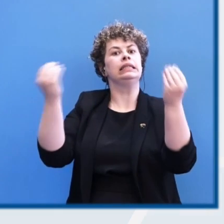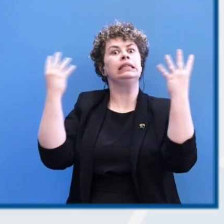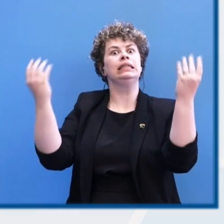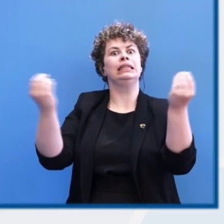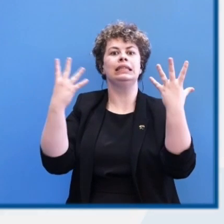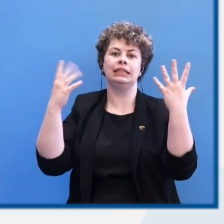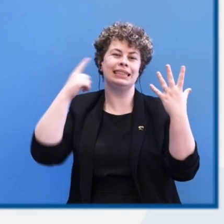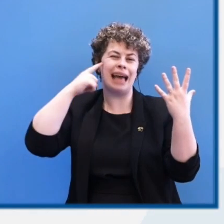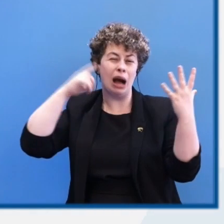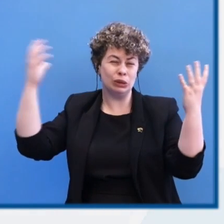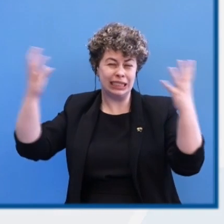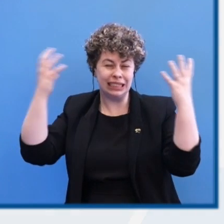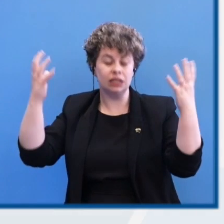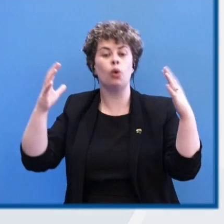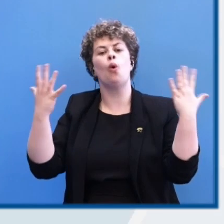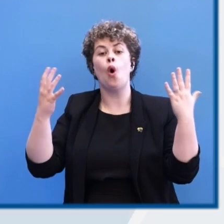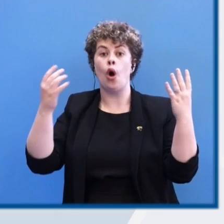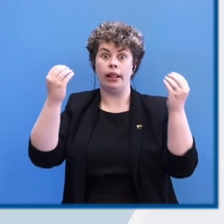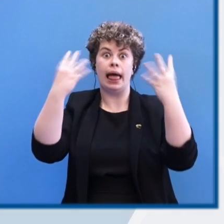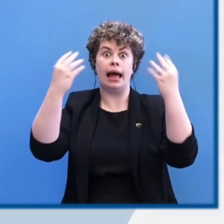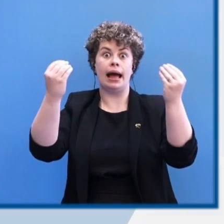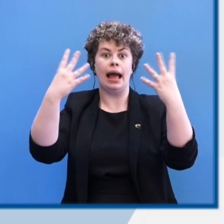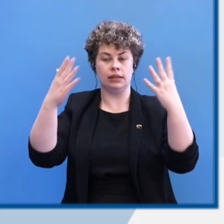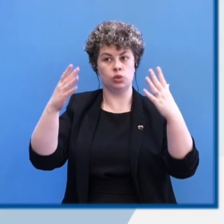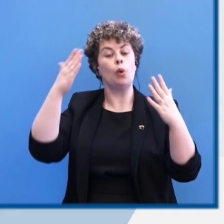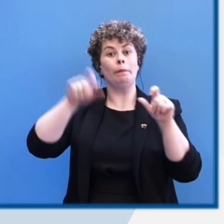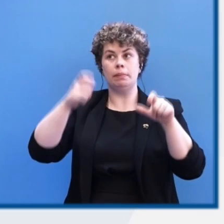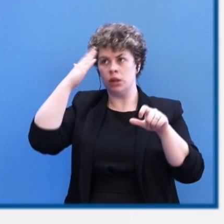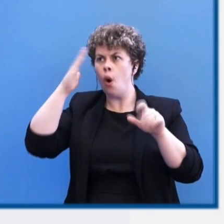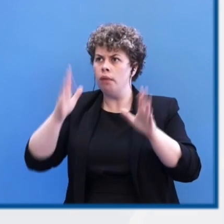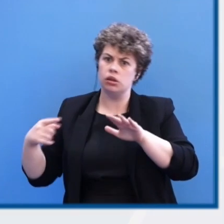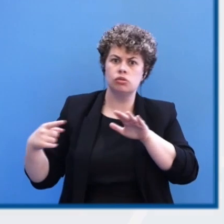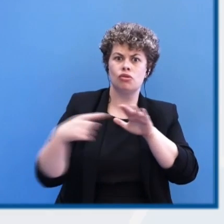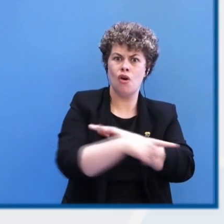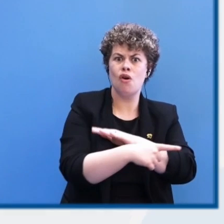the civil protection authorities which are in charge.